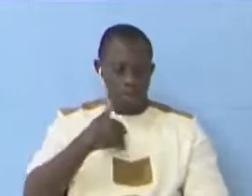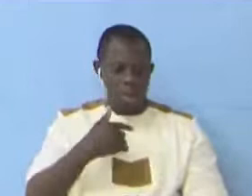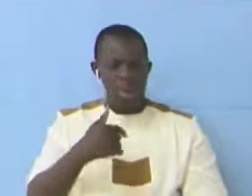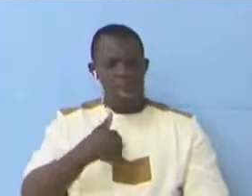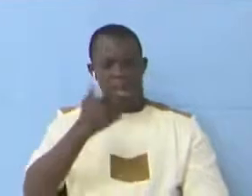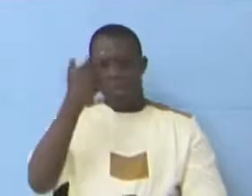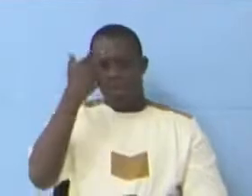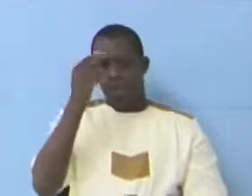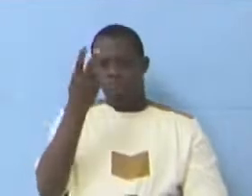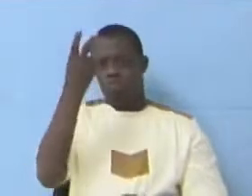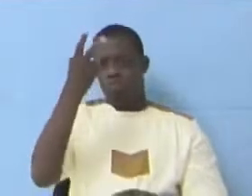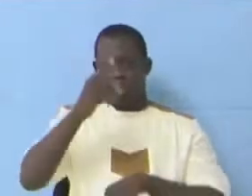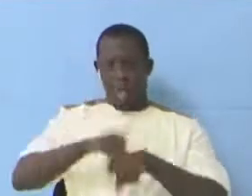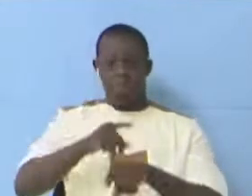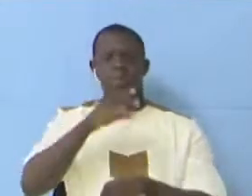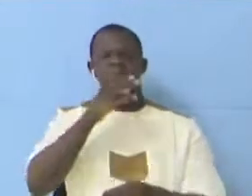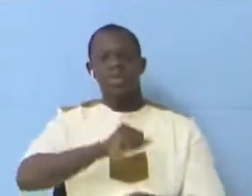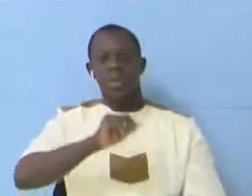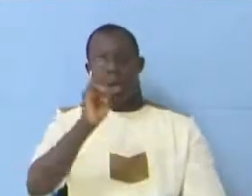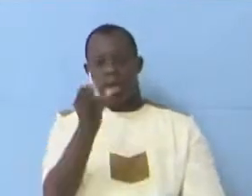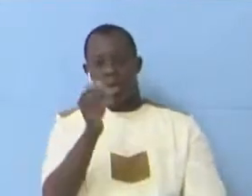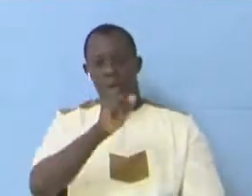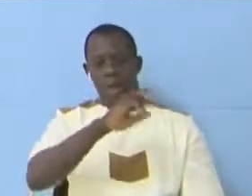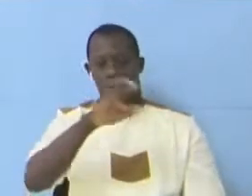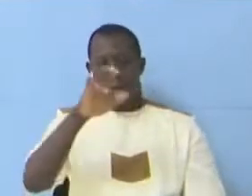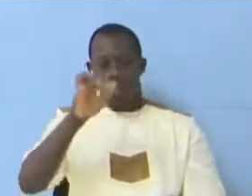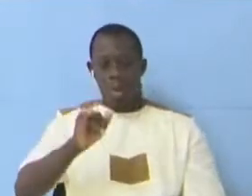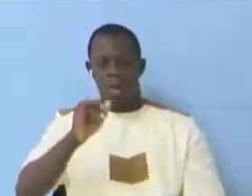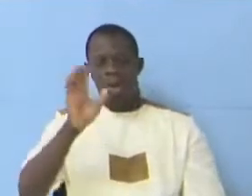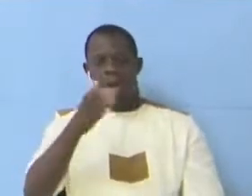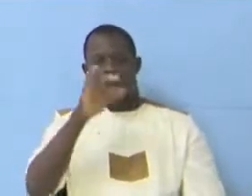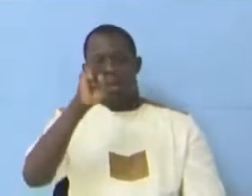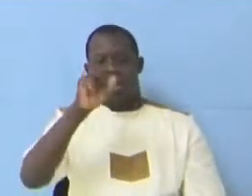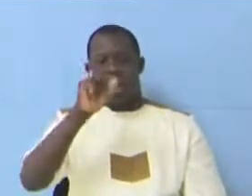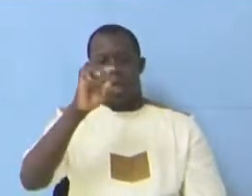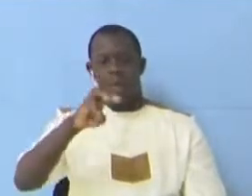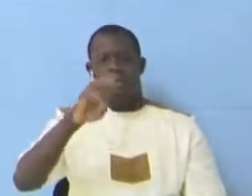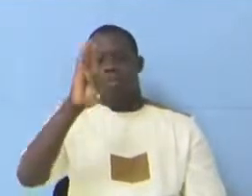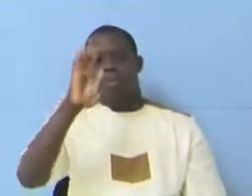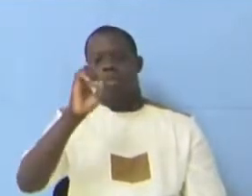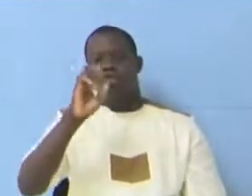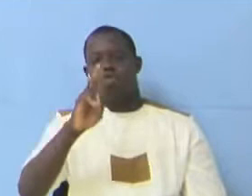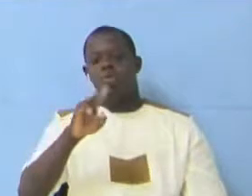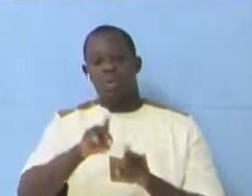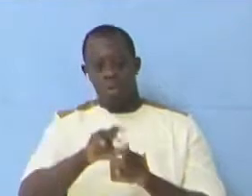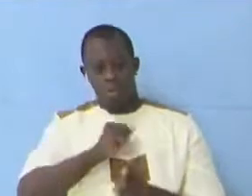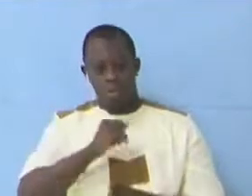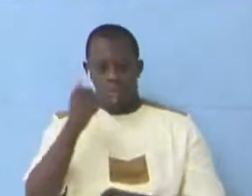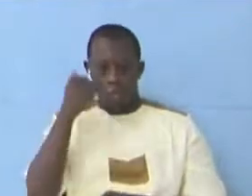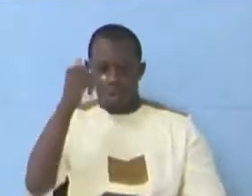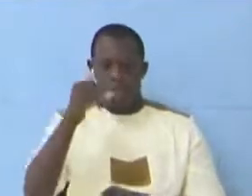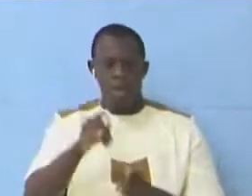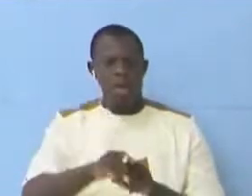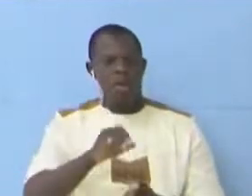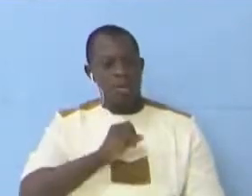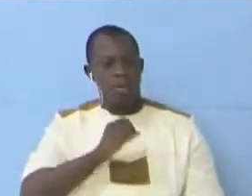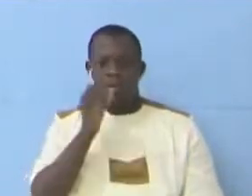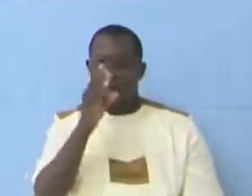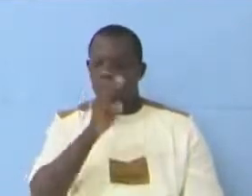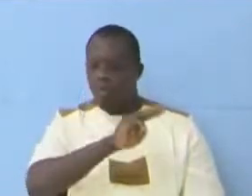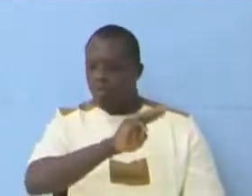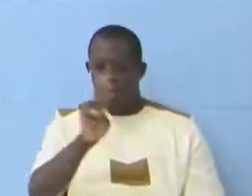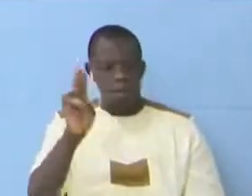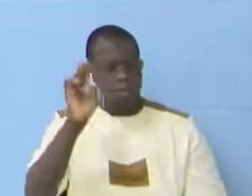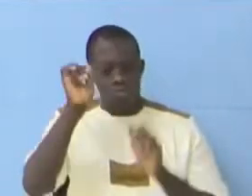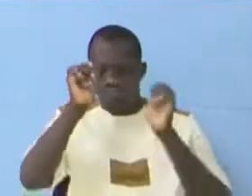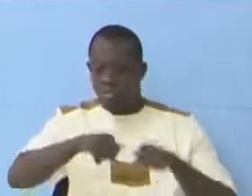Sambu. ci ki nga xam ne moo nekkoon Director General bi nag jamono jooju woo na ma ñaari yoon Harry Sambu. To say that he couldn't do anything because he